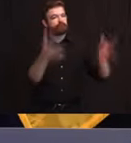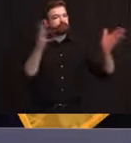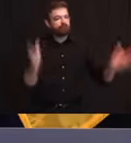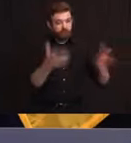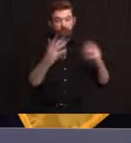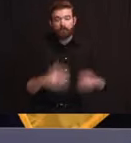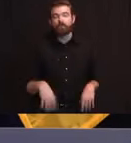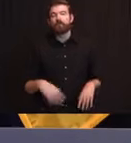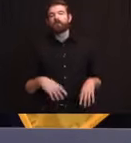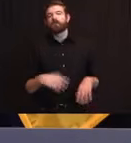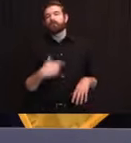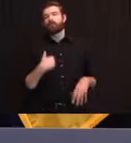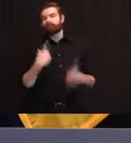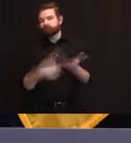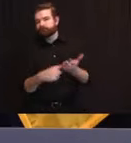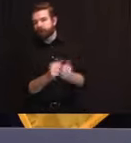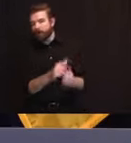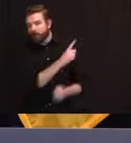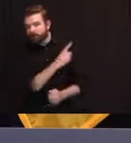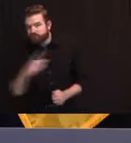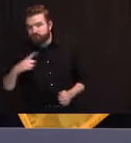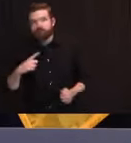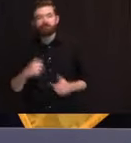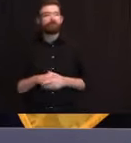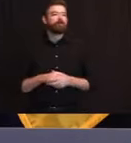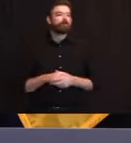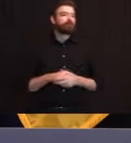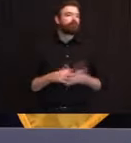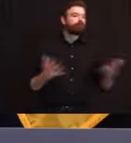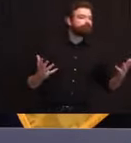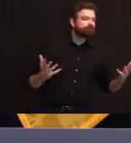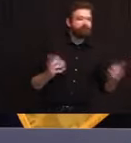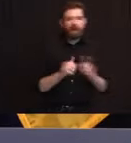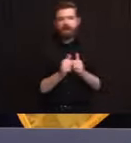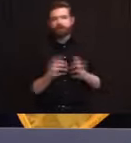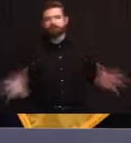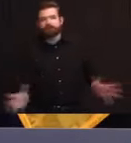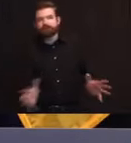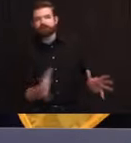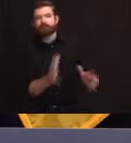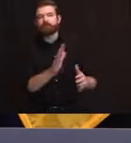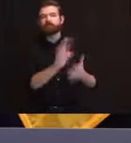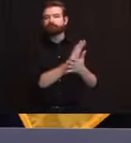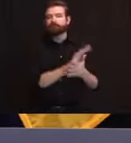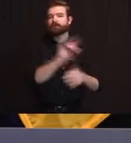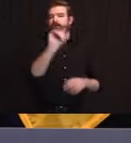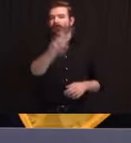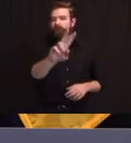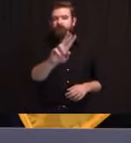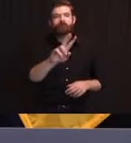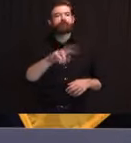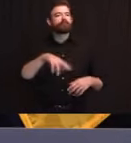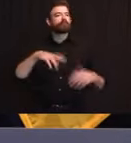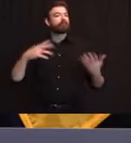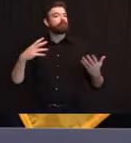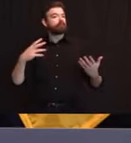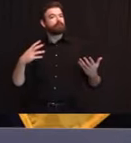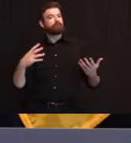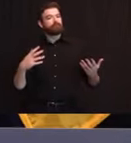quite well to put incentives in place directed at that industry. And we have big aspirations for it. I